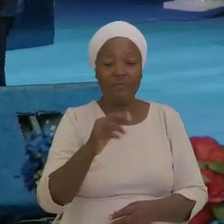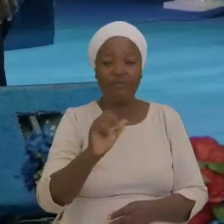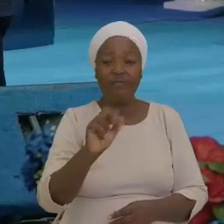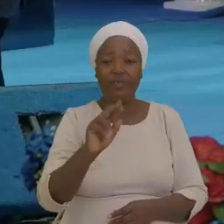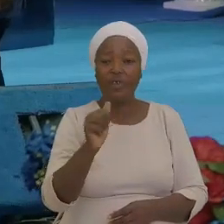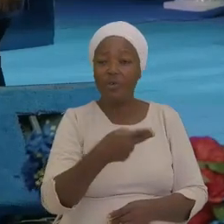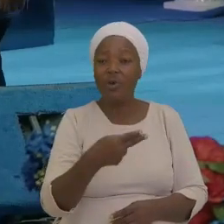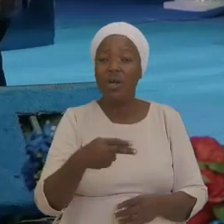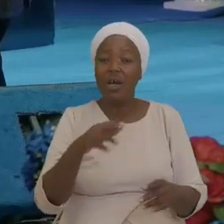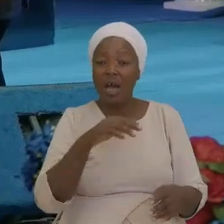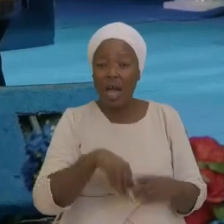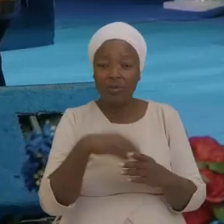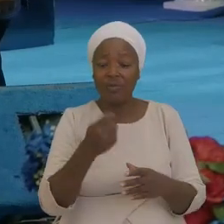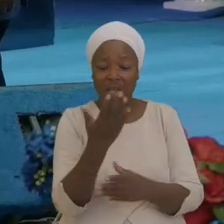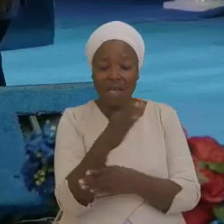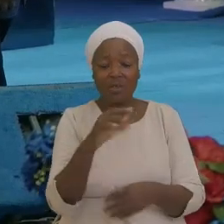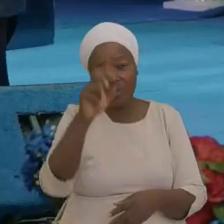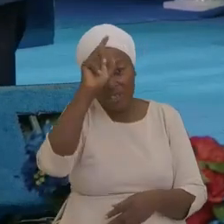of the Egyptians.